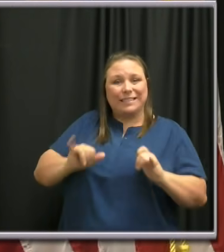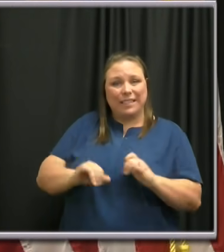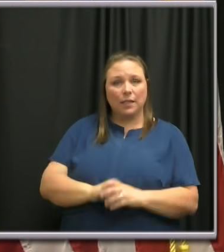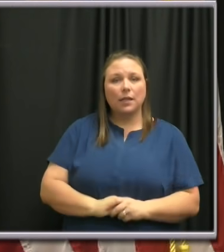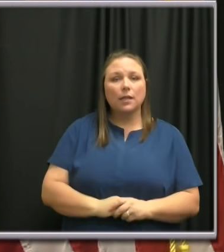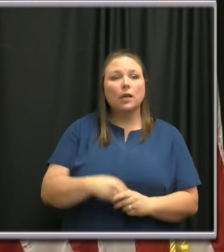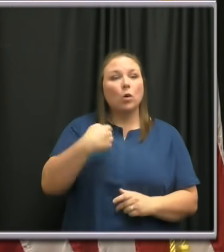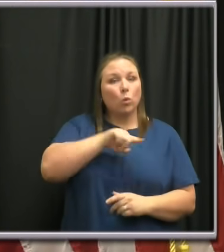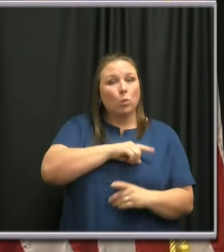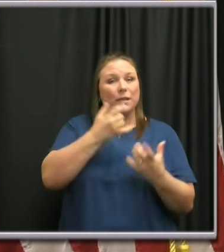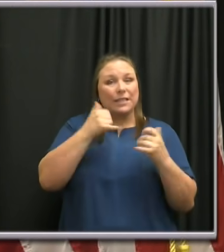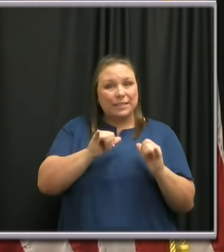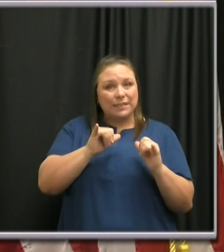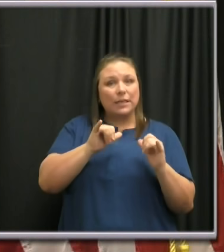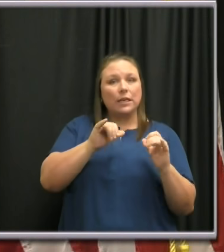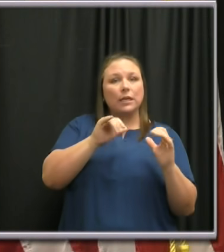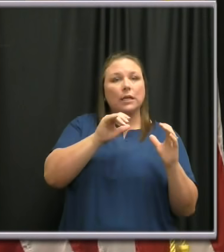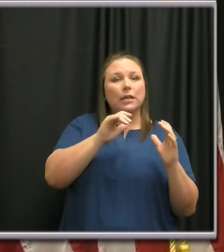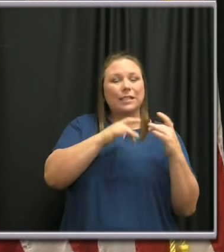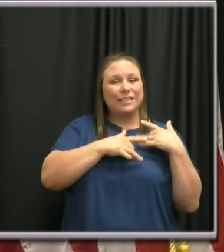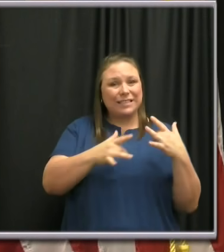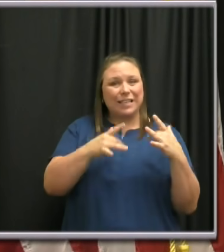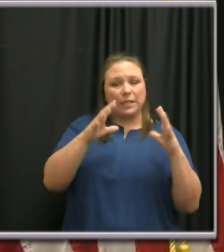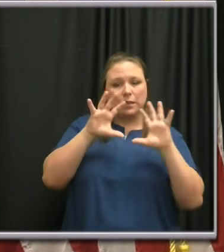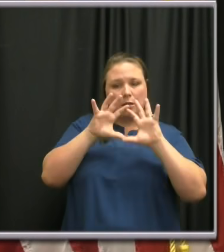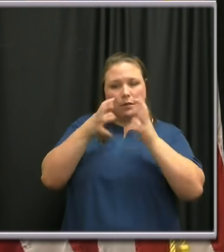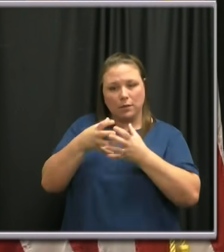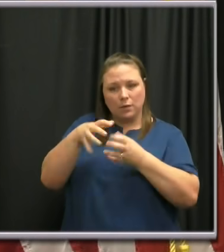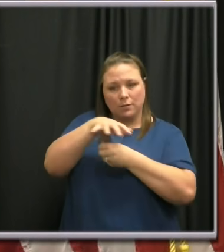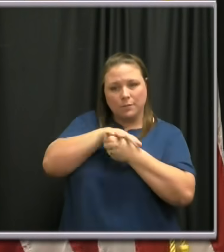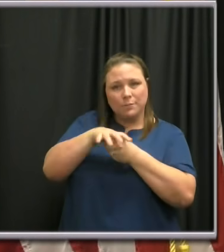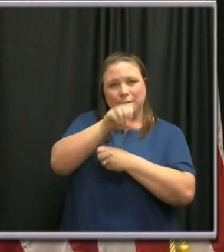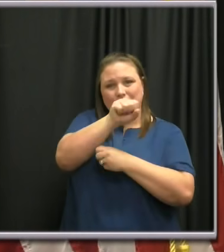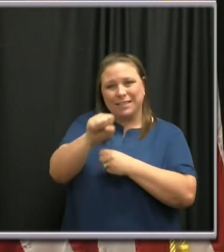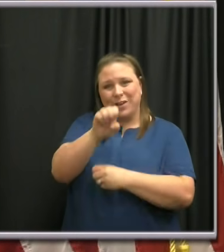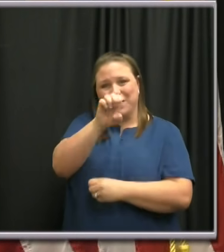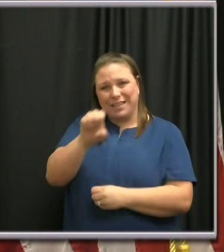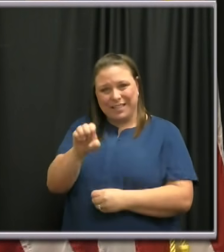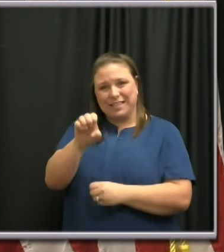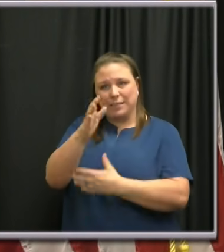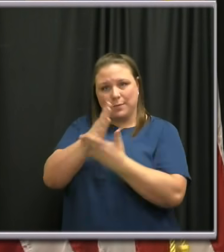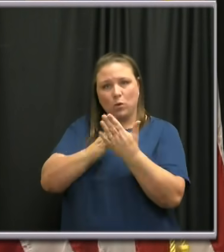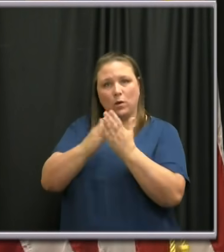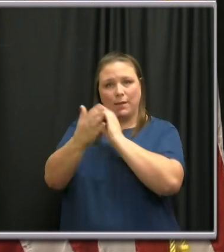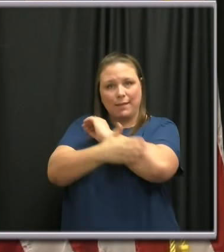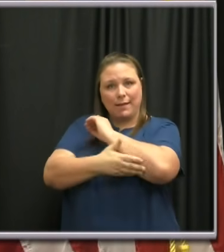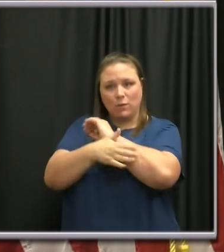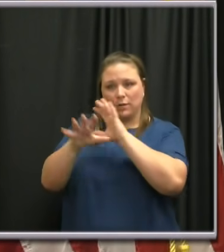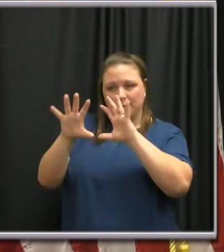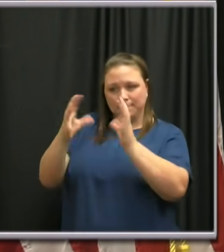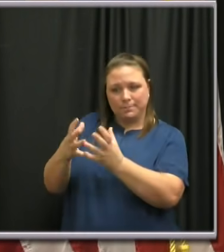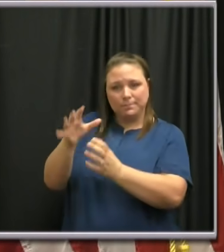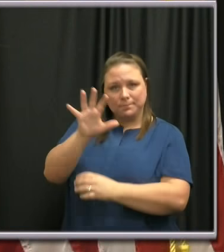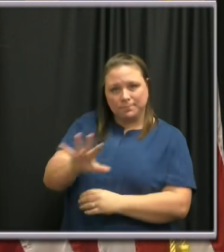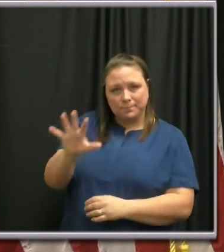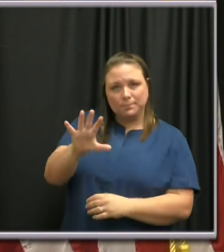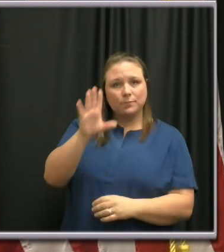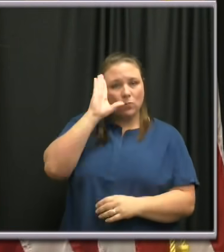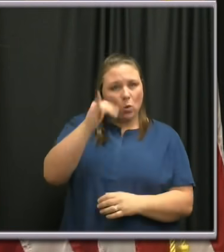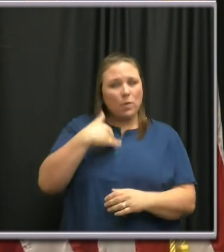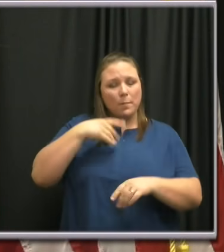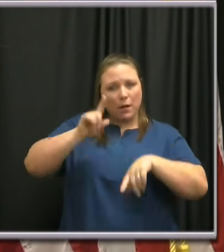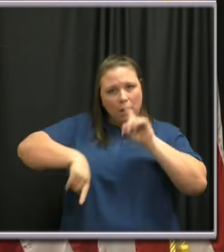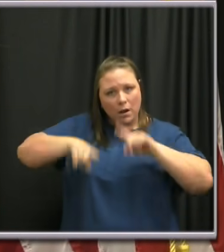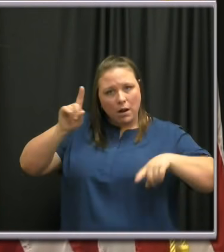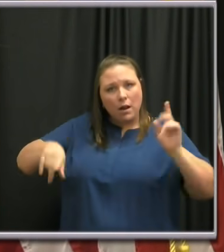cases identified over the last week are still geographically located and clustered in the southeastern part of the county. We know there are many diverse